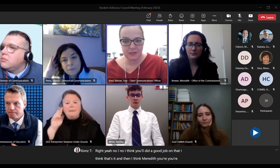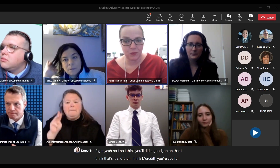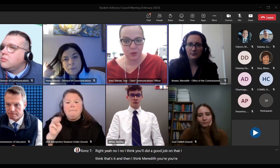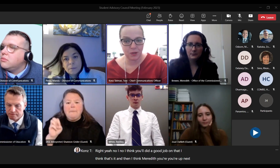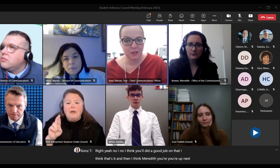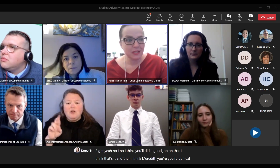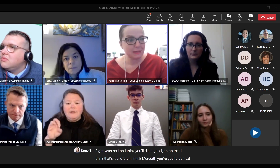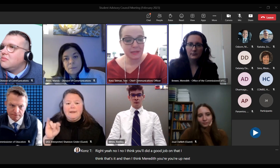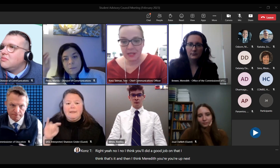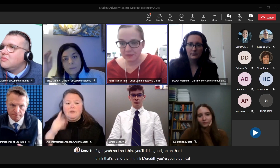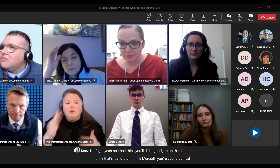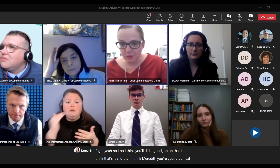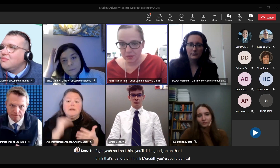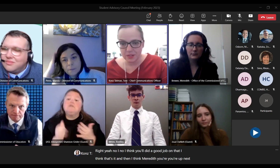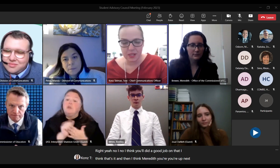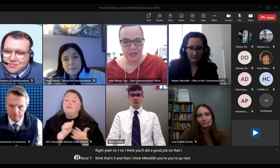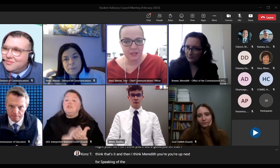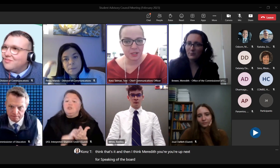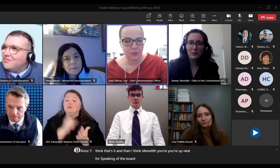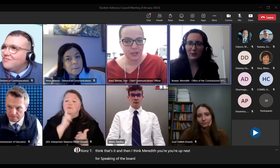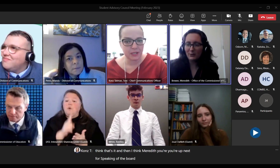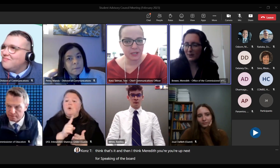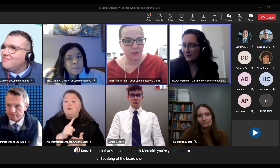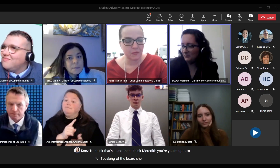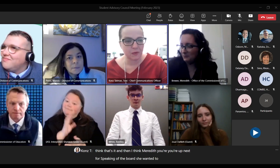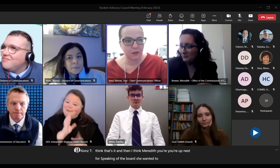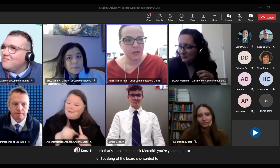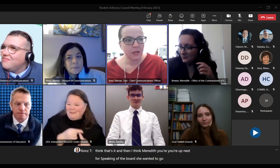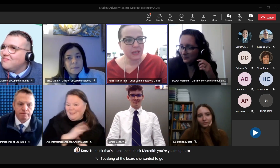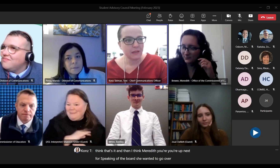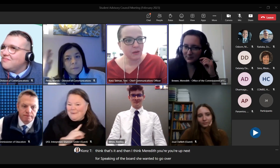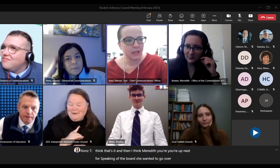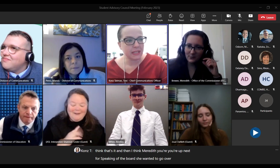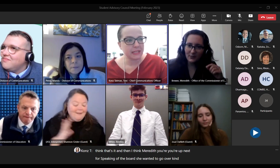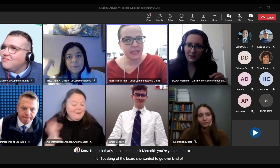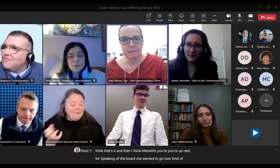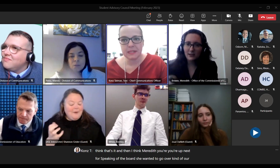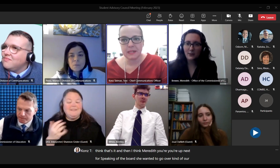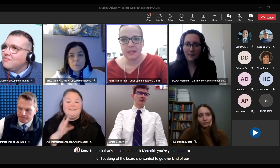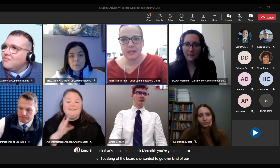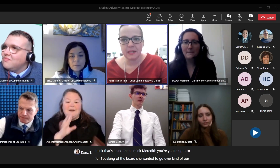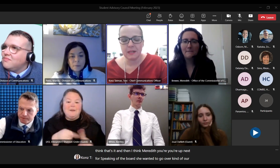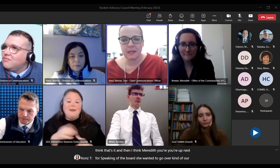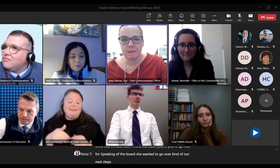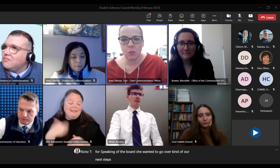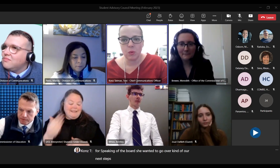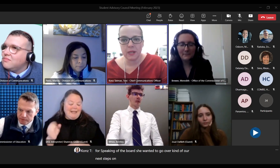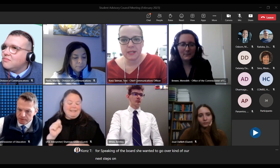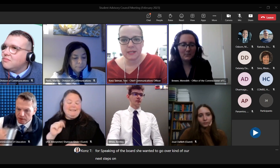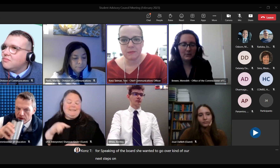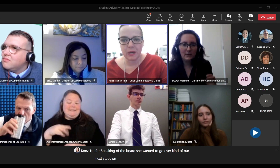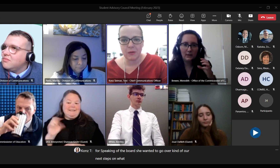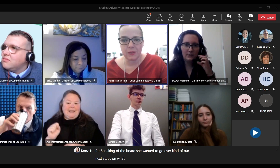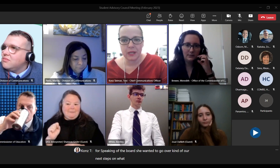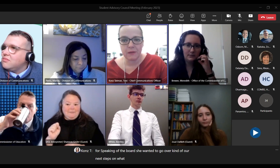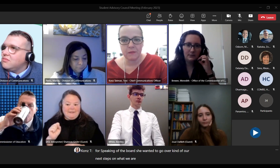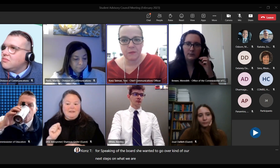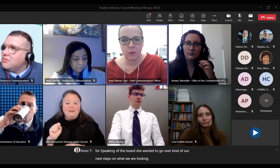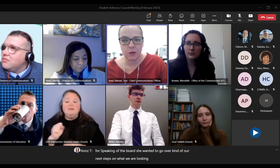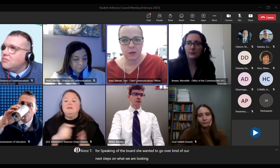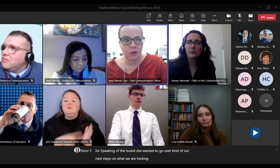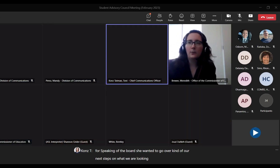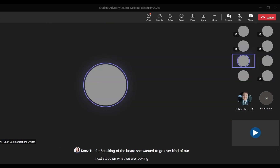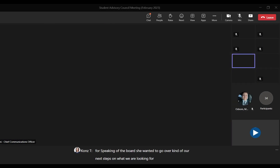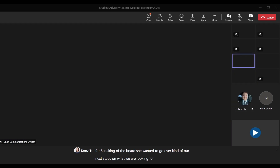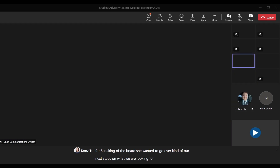you're up next for speaking of the board she wanted to go over kind of our next steps on what we are